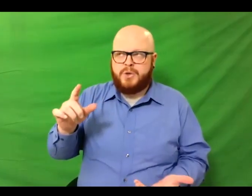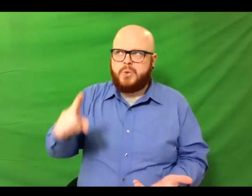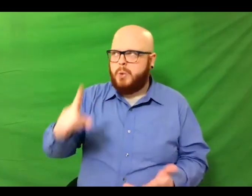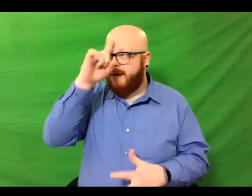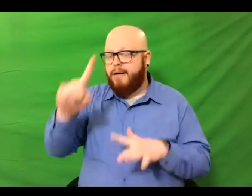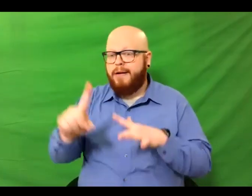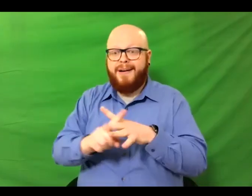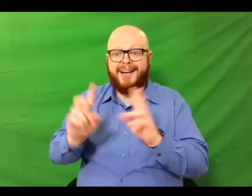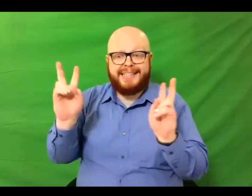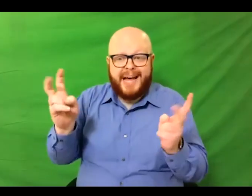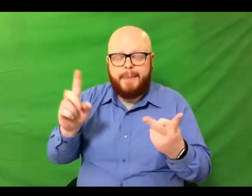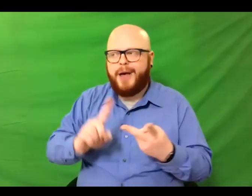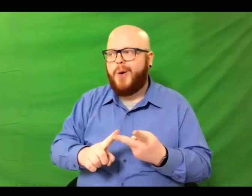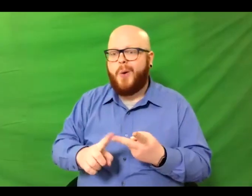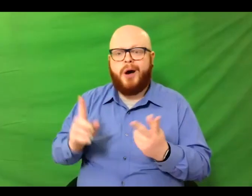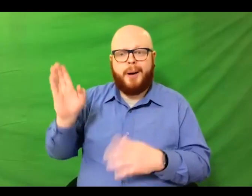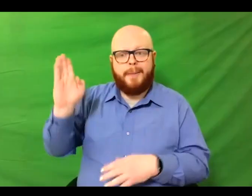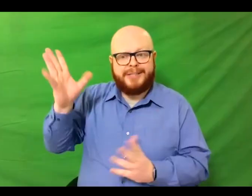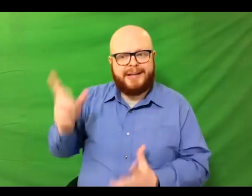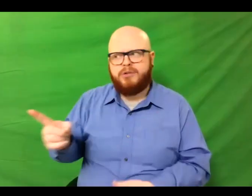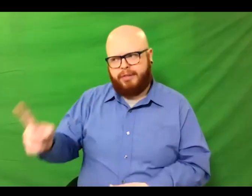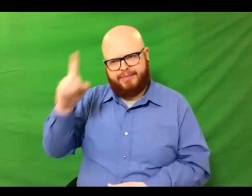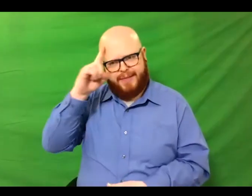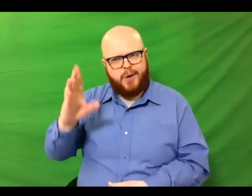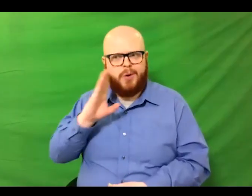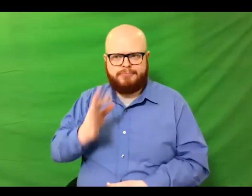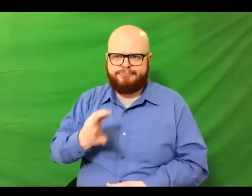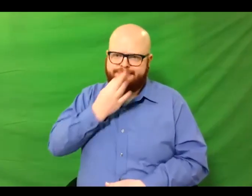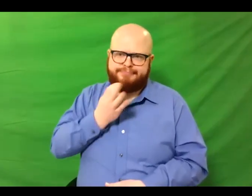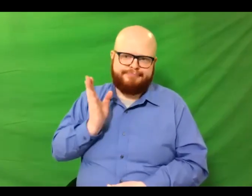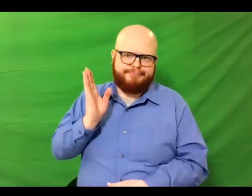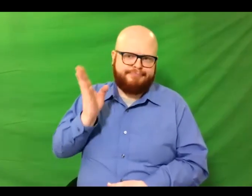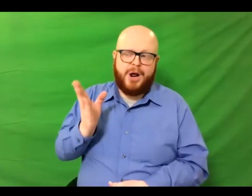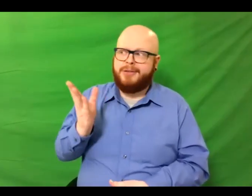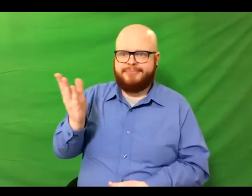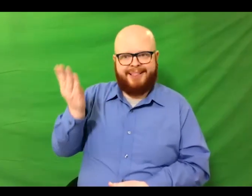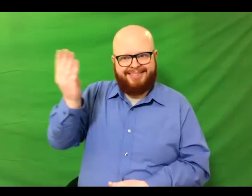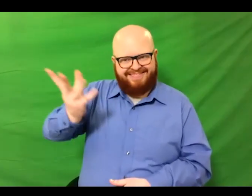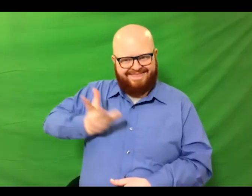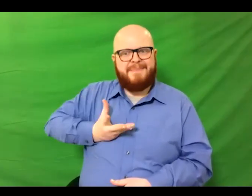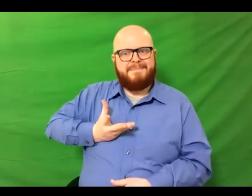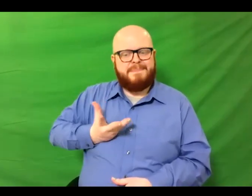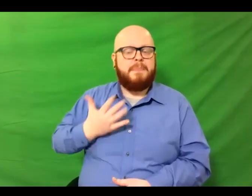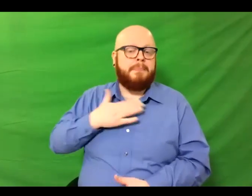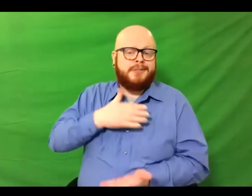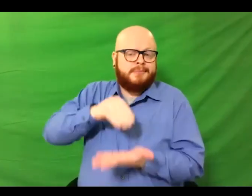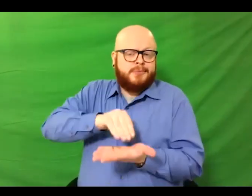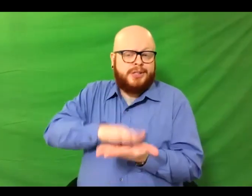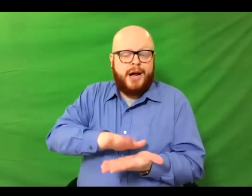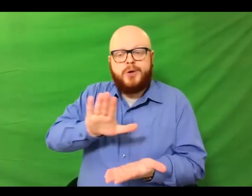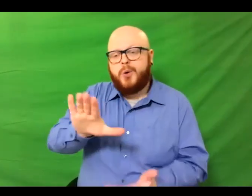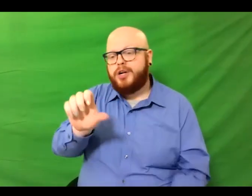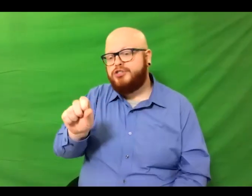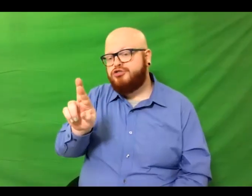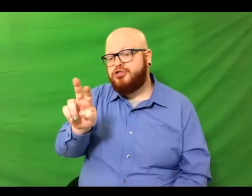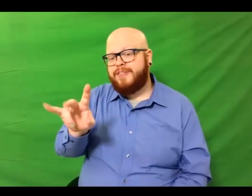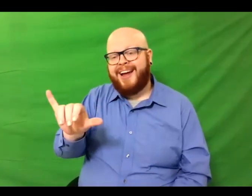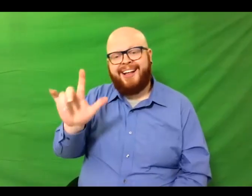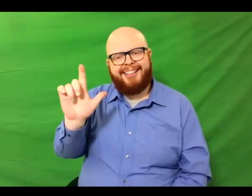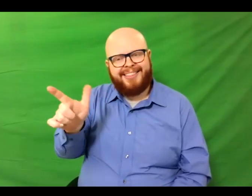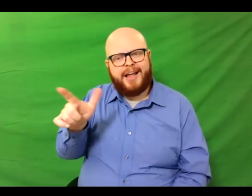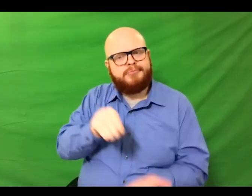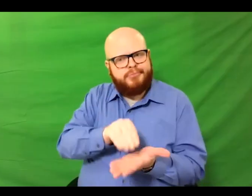like to see in our learning community, please send that our way. And you can include that information in your response survey answers for